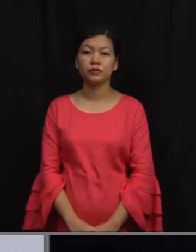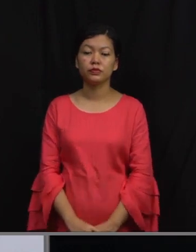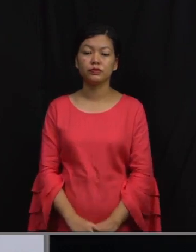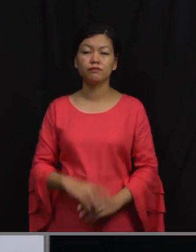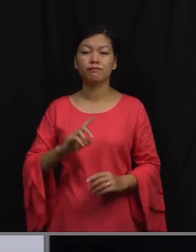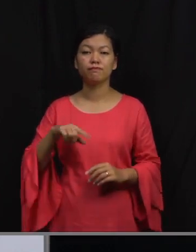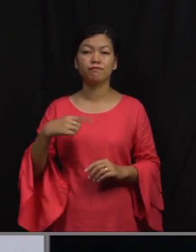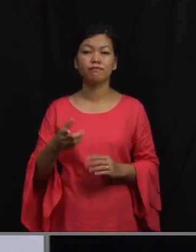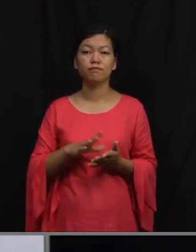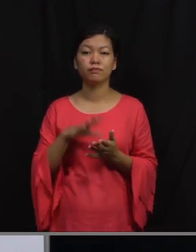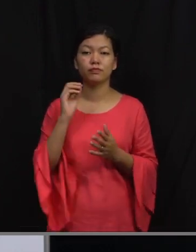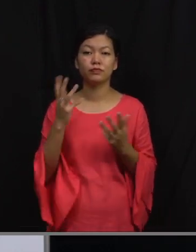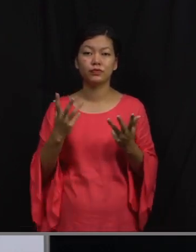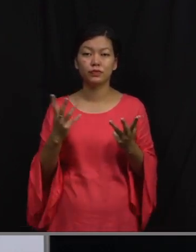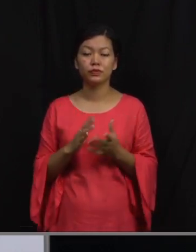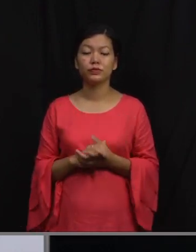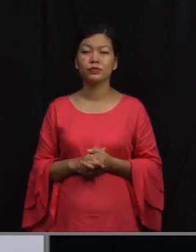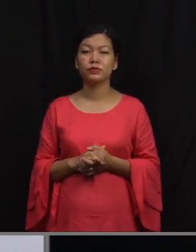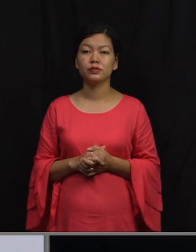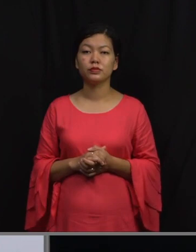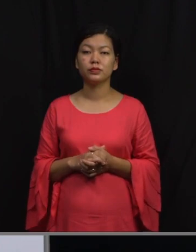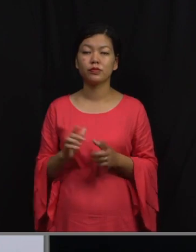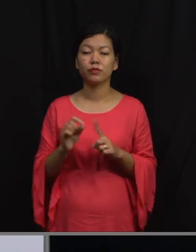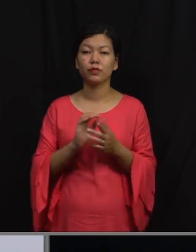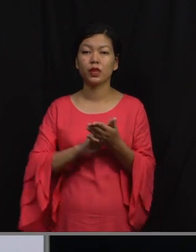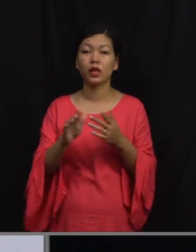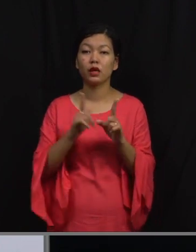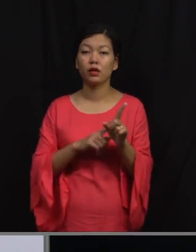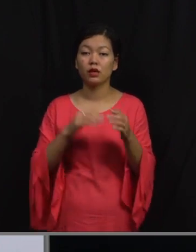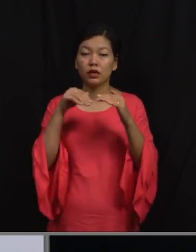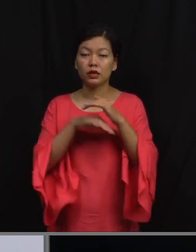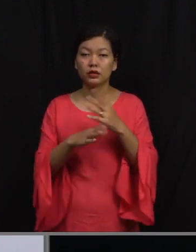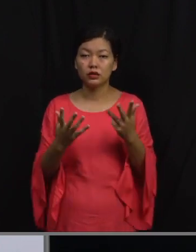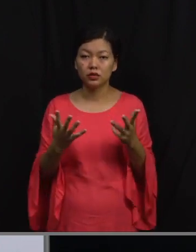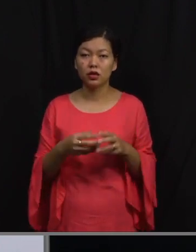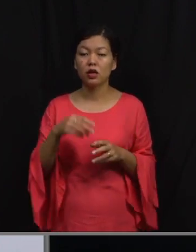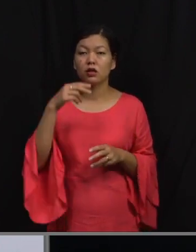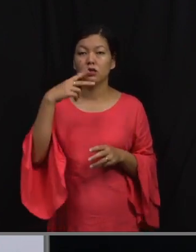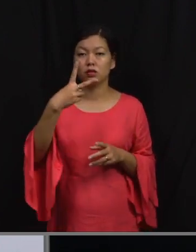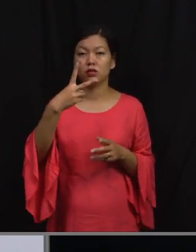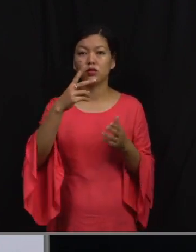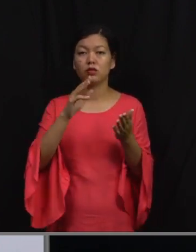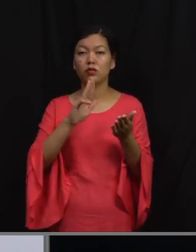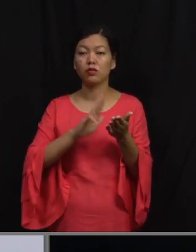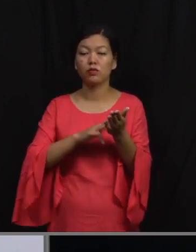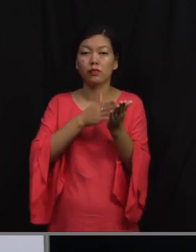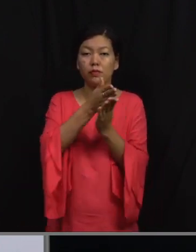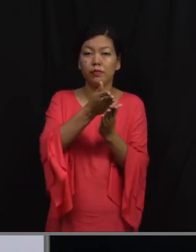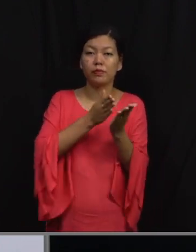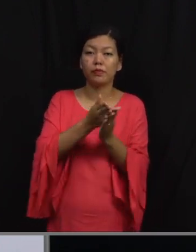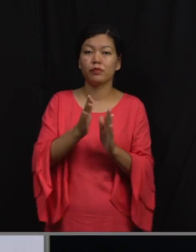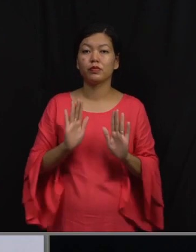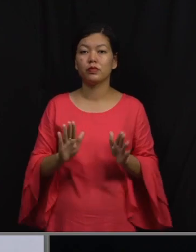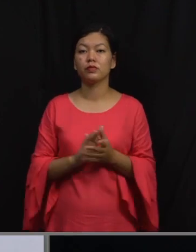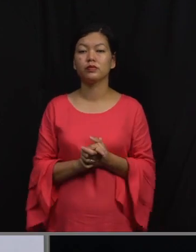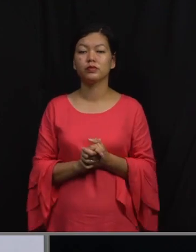So next, okay, so in physics there are two main principles of trust. Okay, so